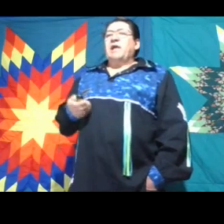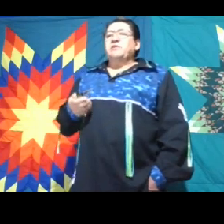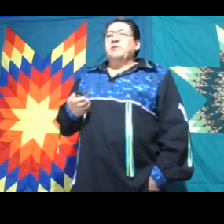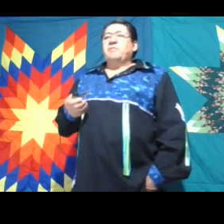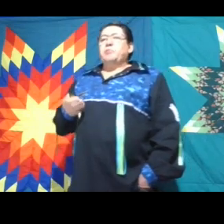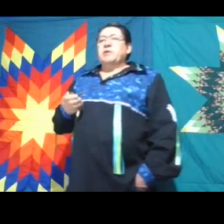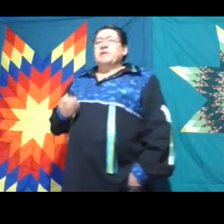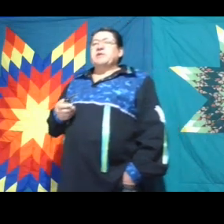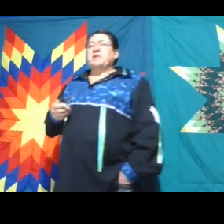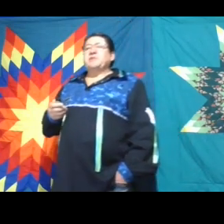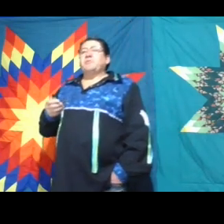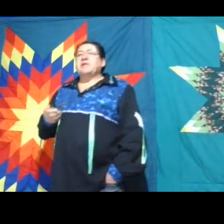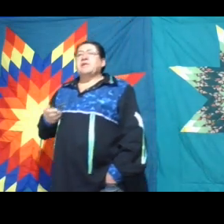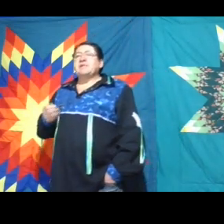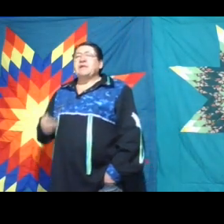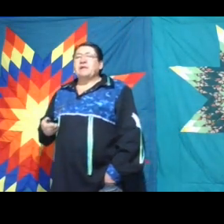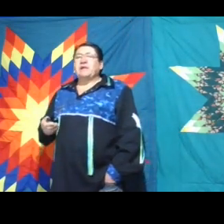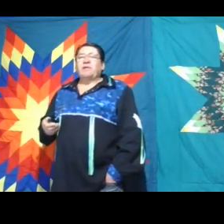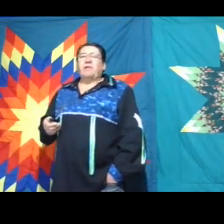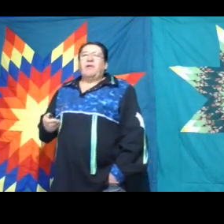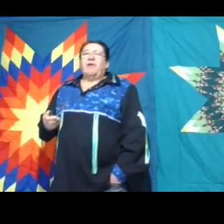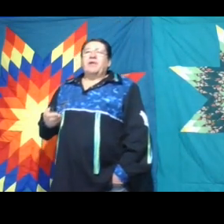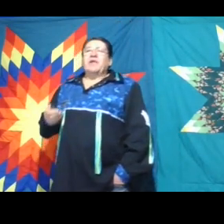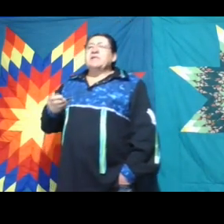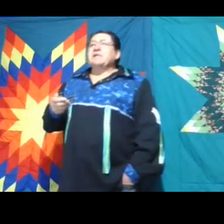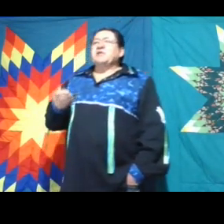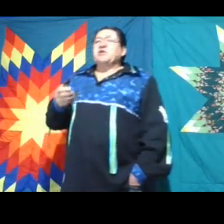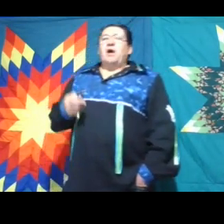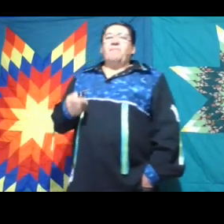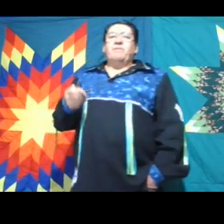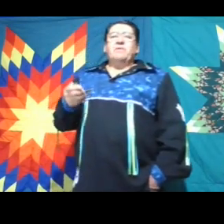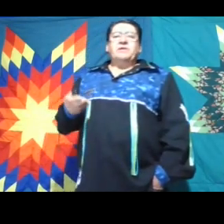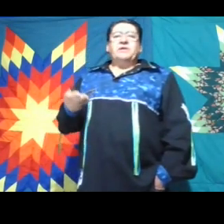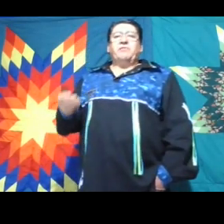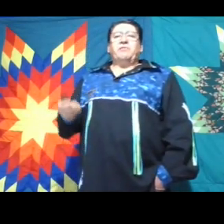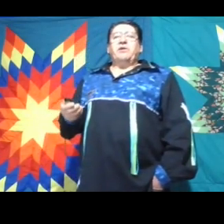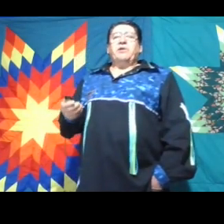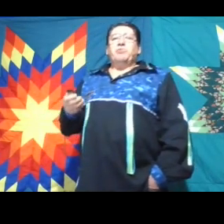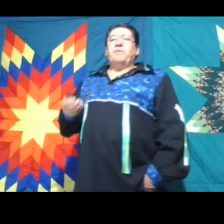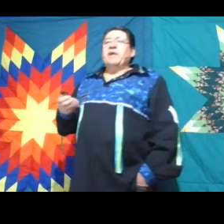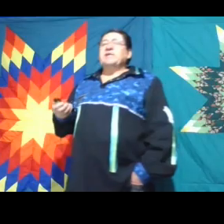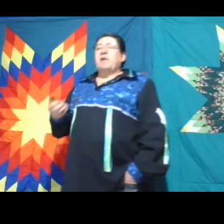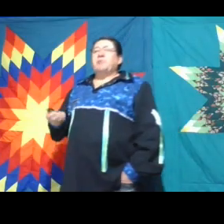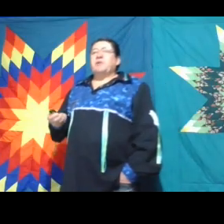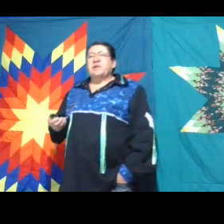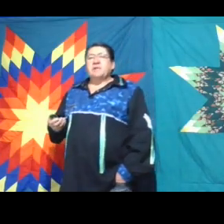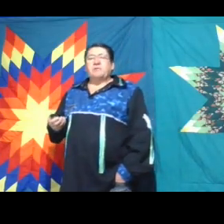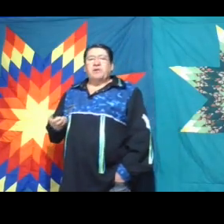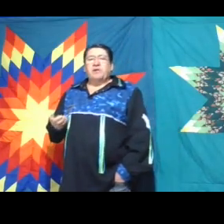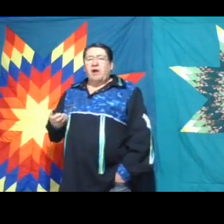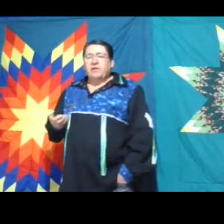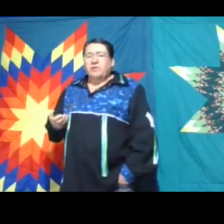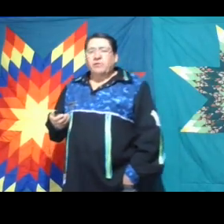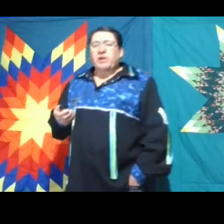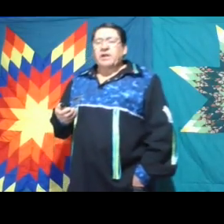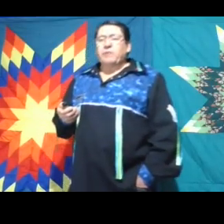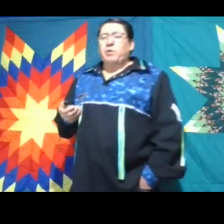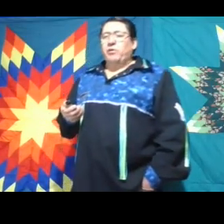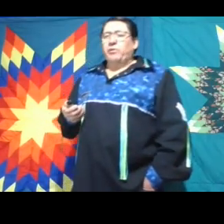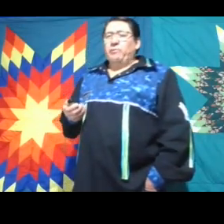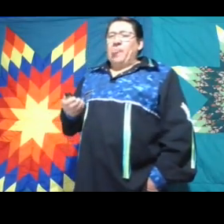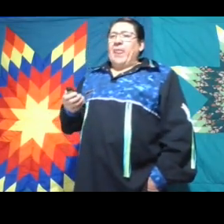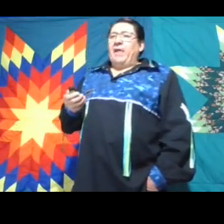just entry-level positions or with a ceiling. This is a job versus a career. And a perfect example of this I want to talk to